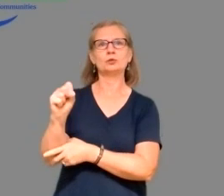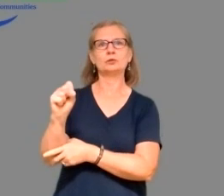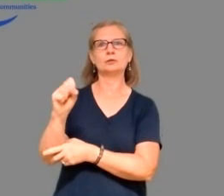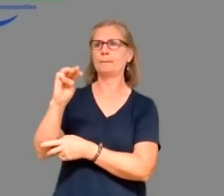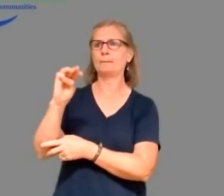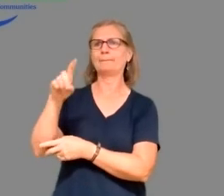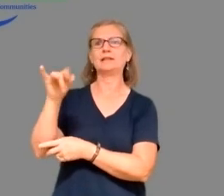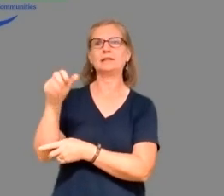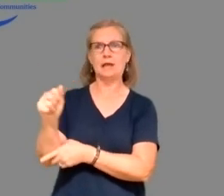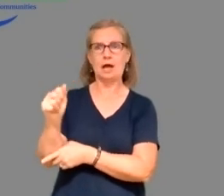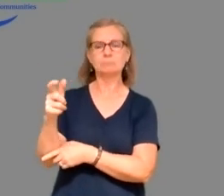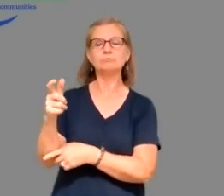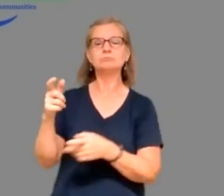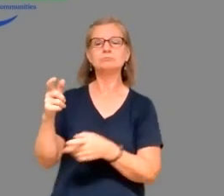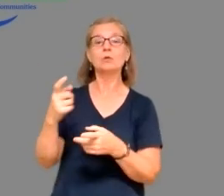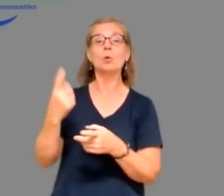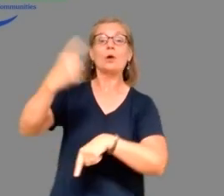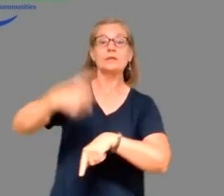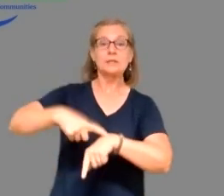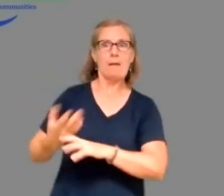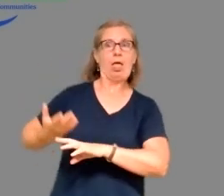where some of the symptoms did match up.